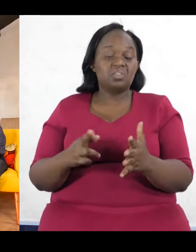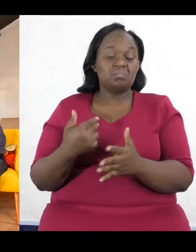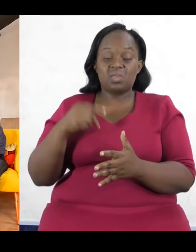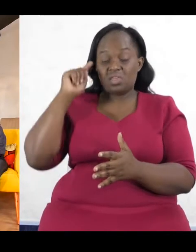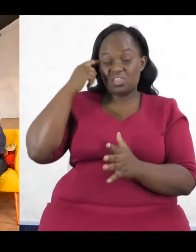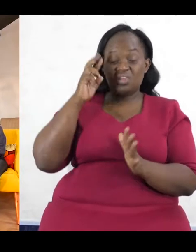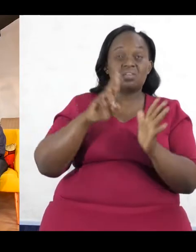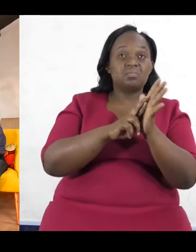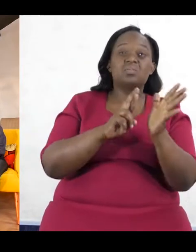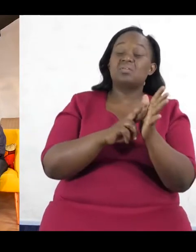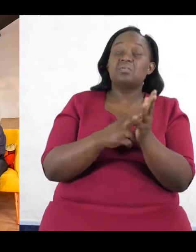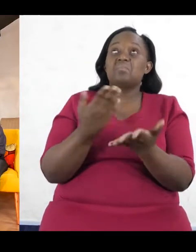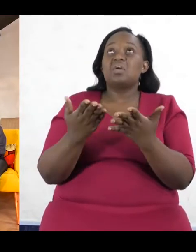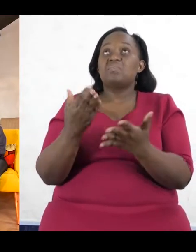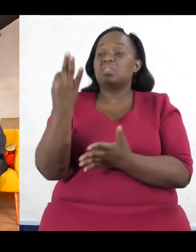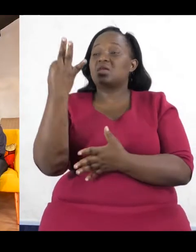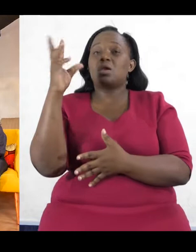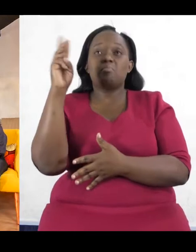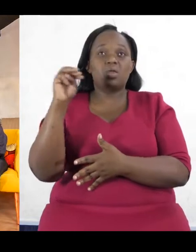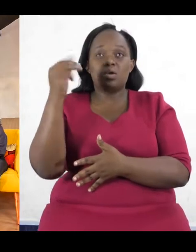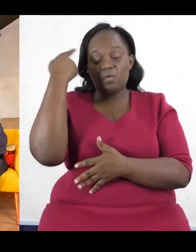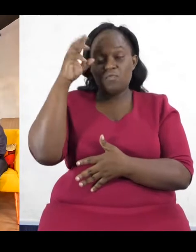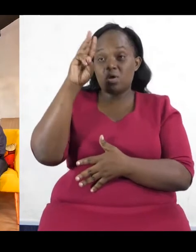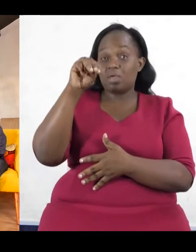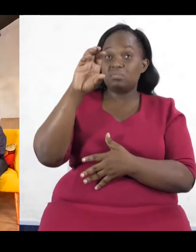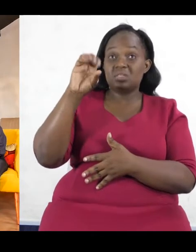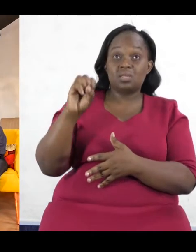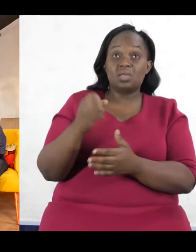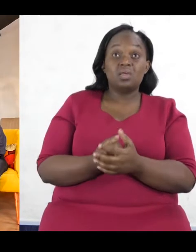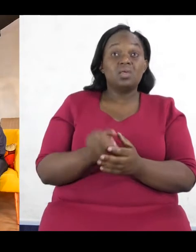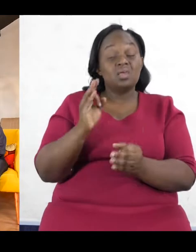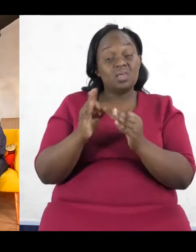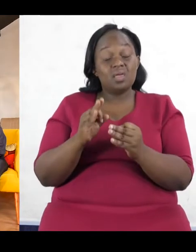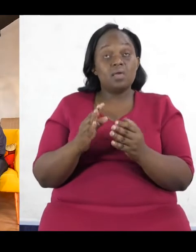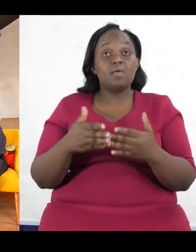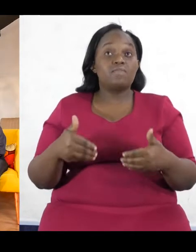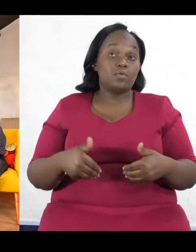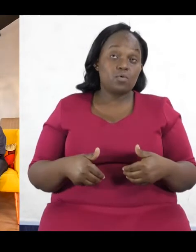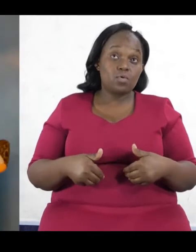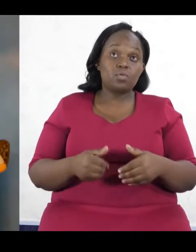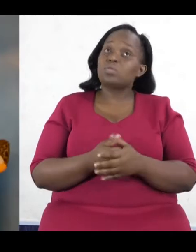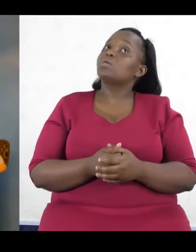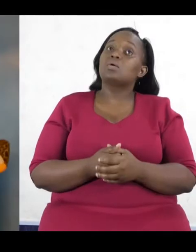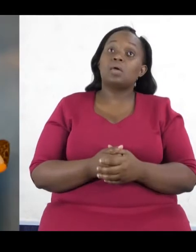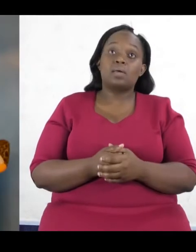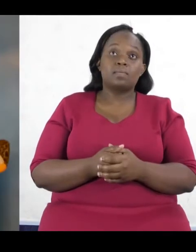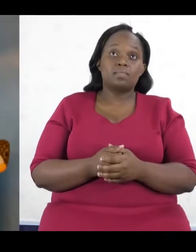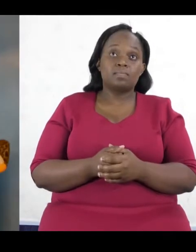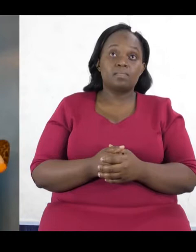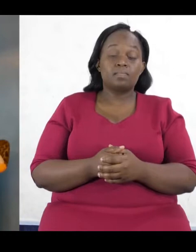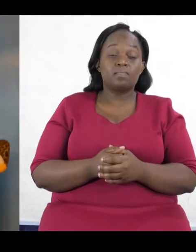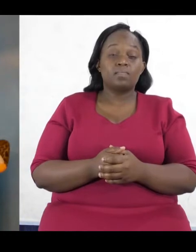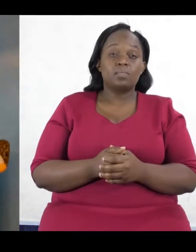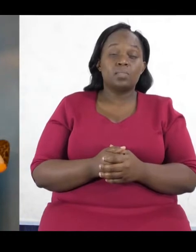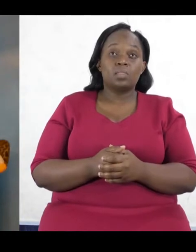Now, if you're a young person, it doesn't matter who you are in Kenya, but if you're particularly a young person, I mean, that could be. If the average, if the GDP per capita in Kenya is, I think, $1